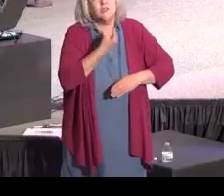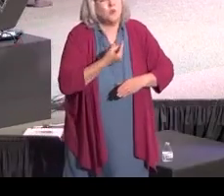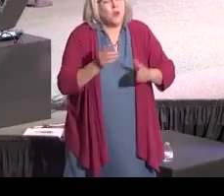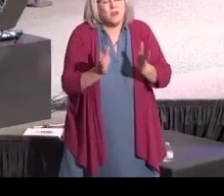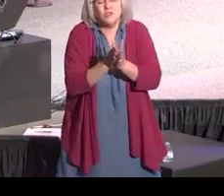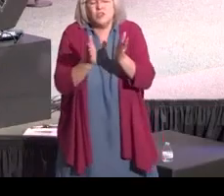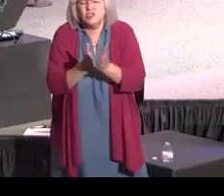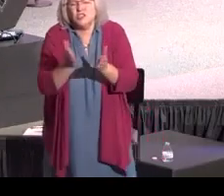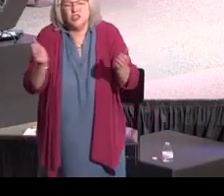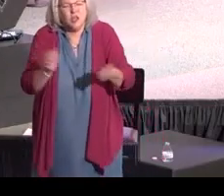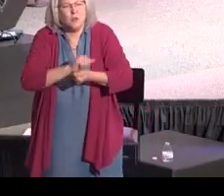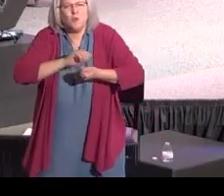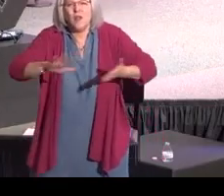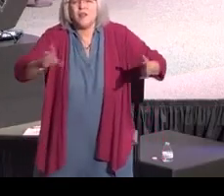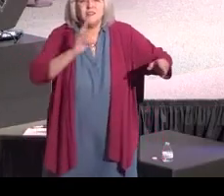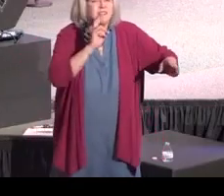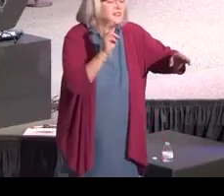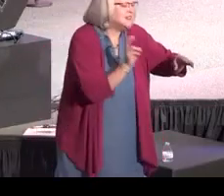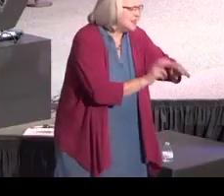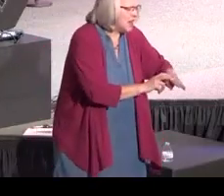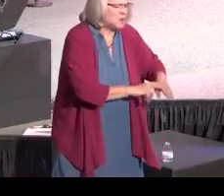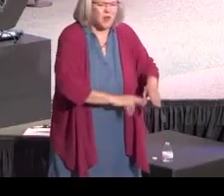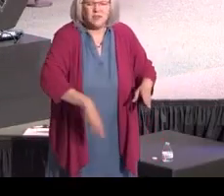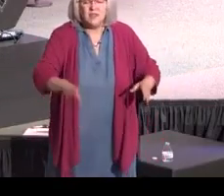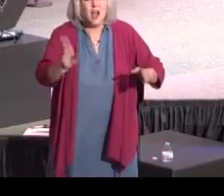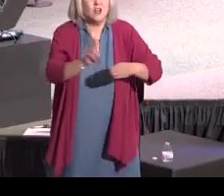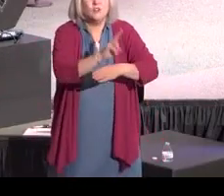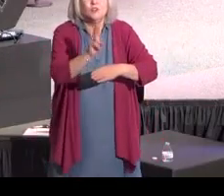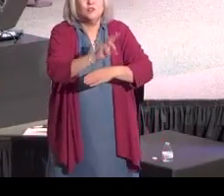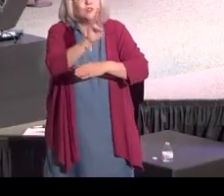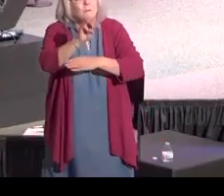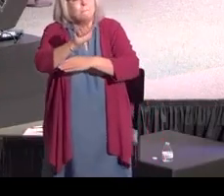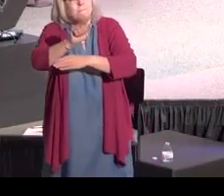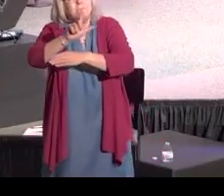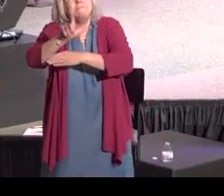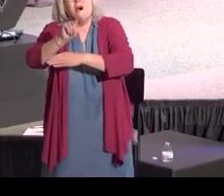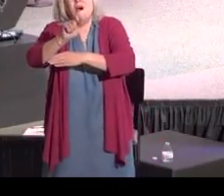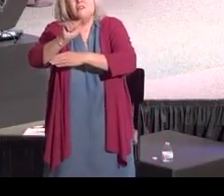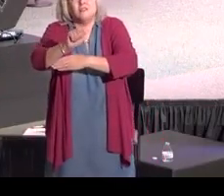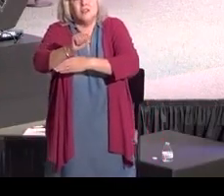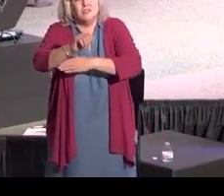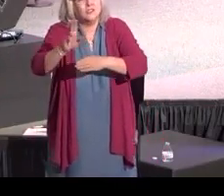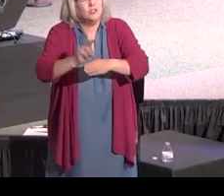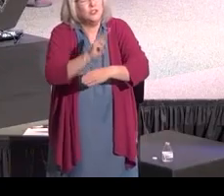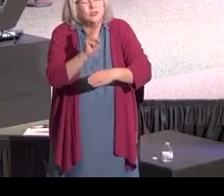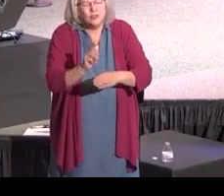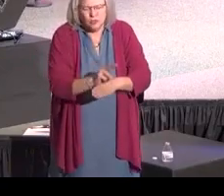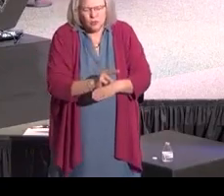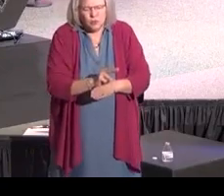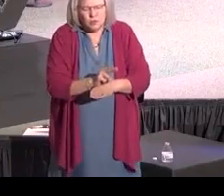your snake bite. I'll use your Malta to bring about something amazing.